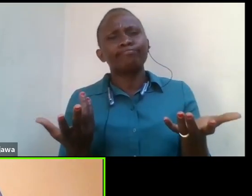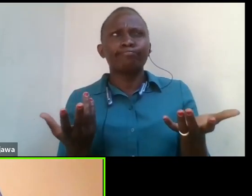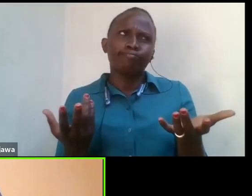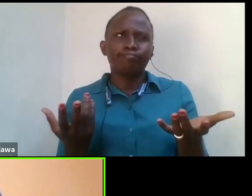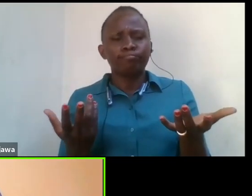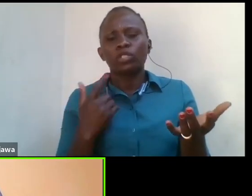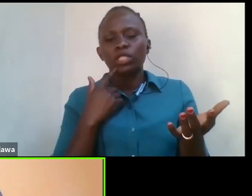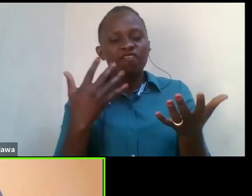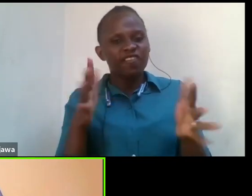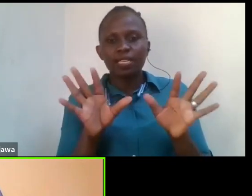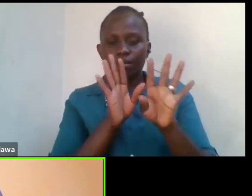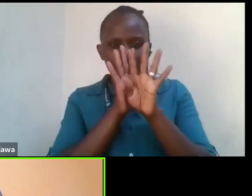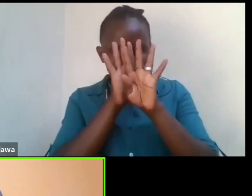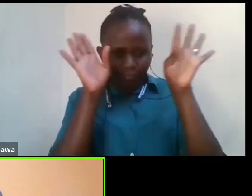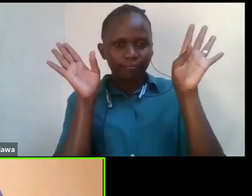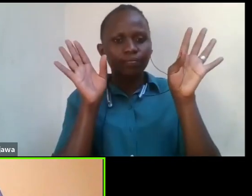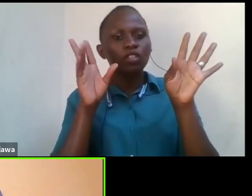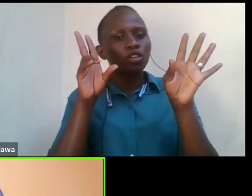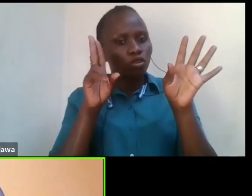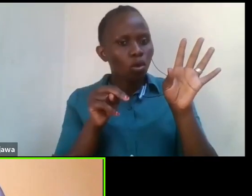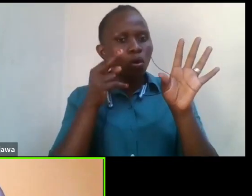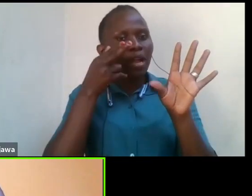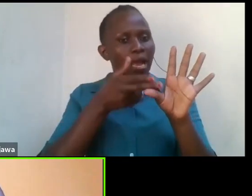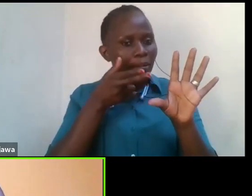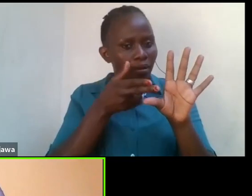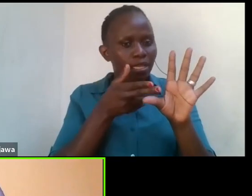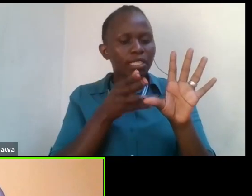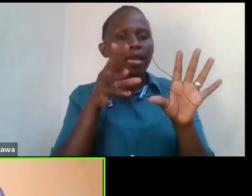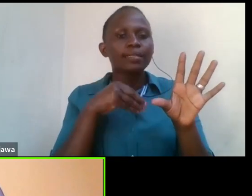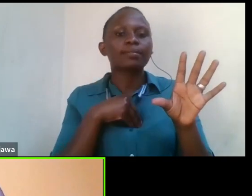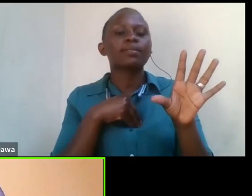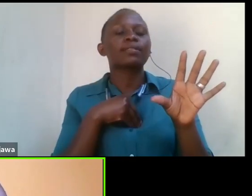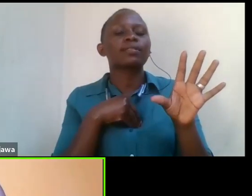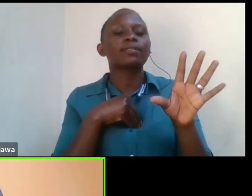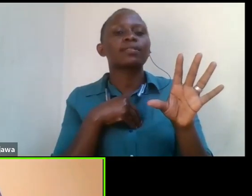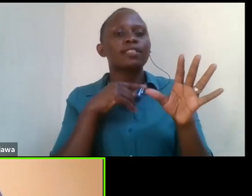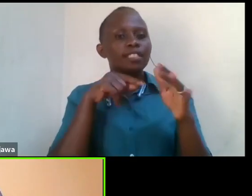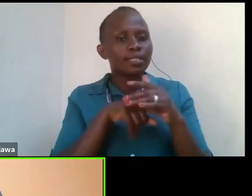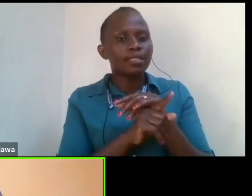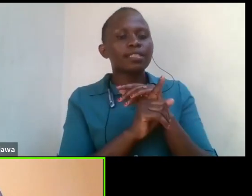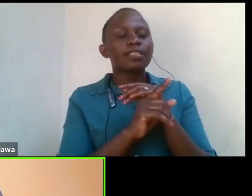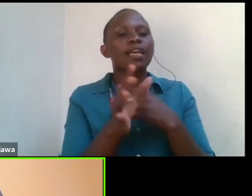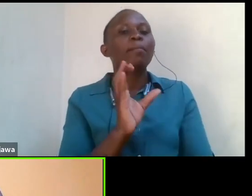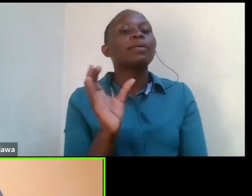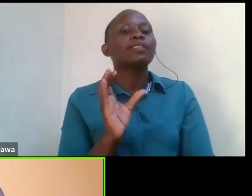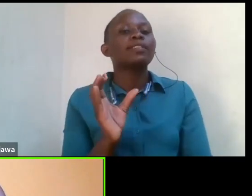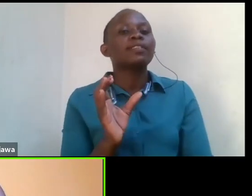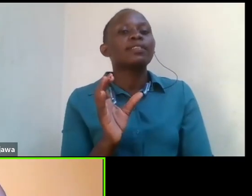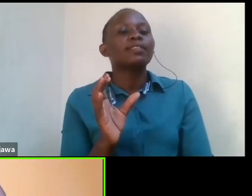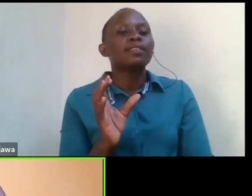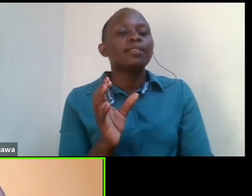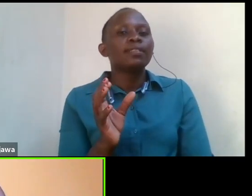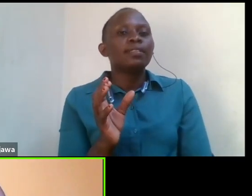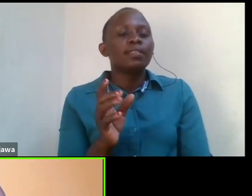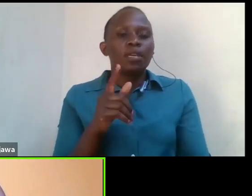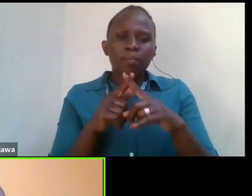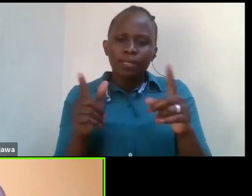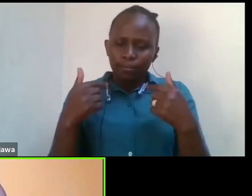notice that no cameras allowed in this farm. But to